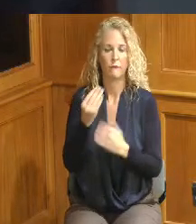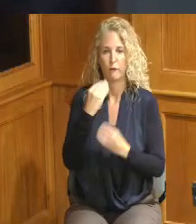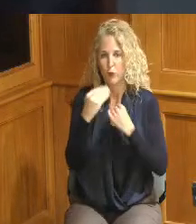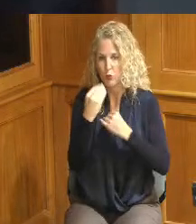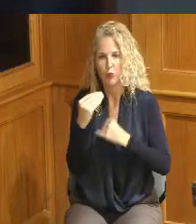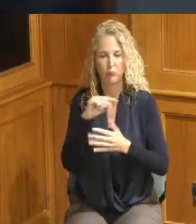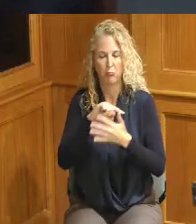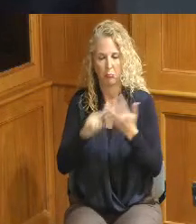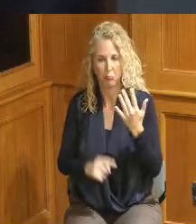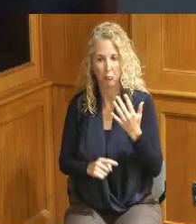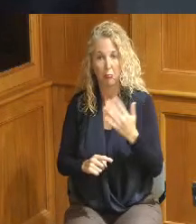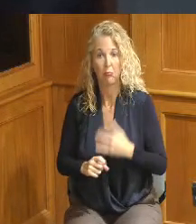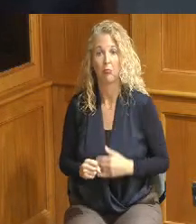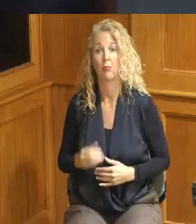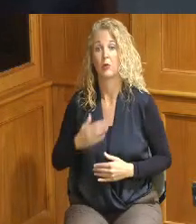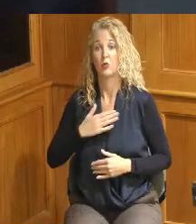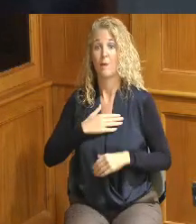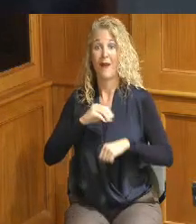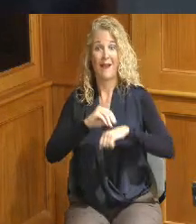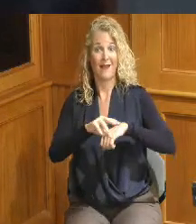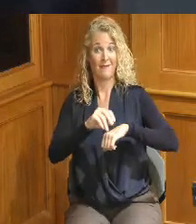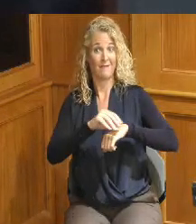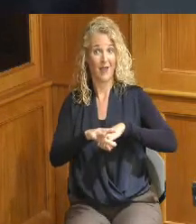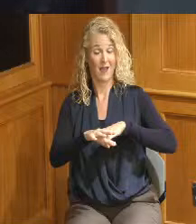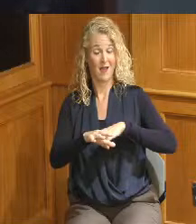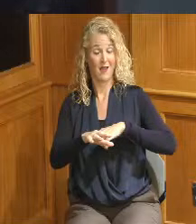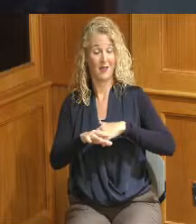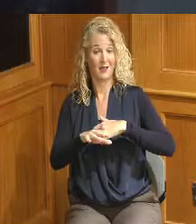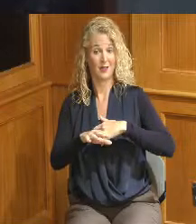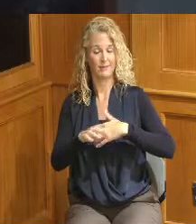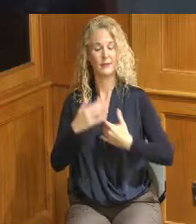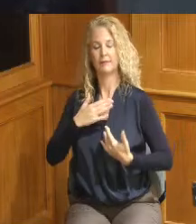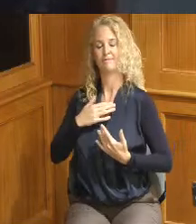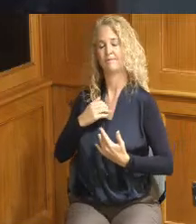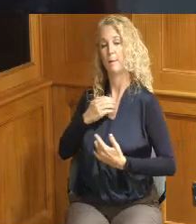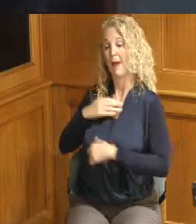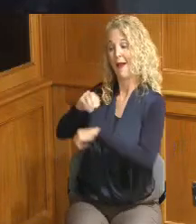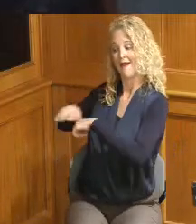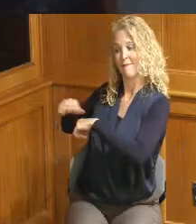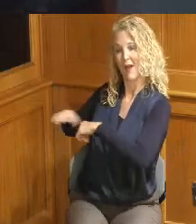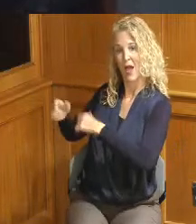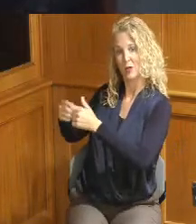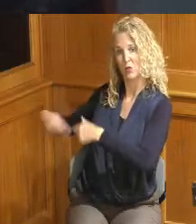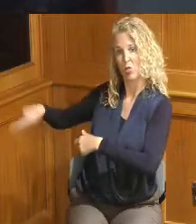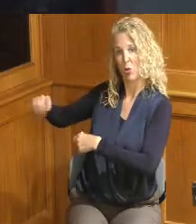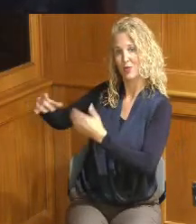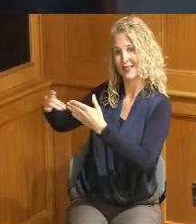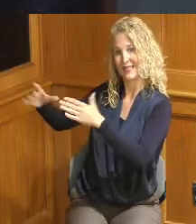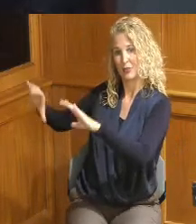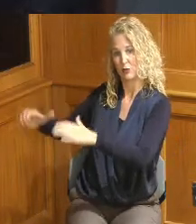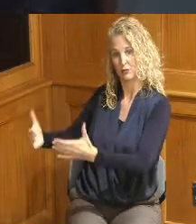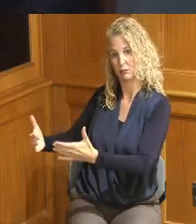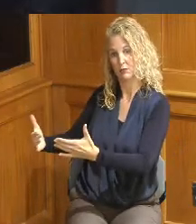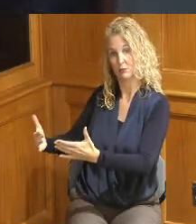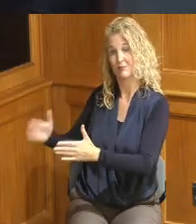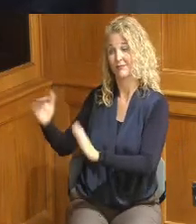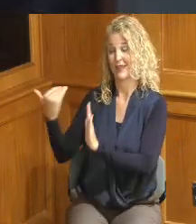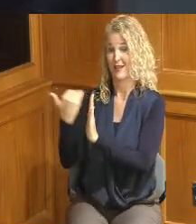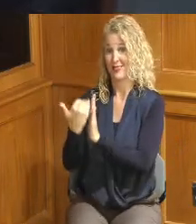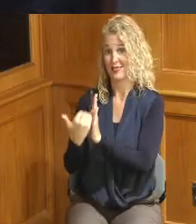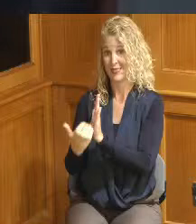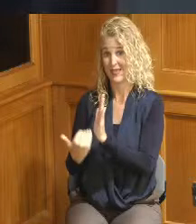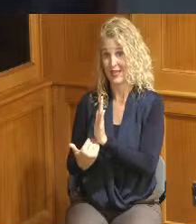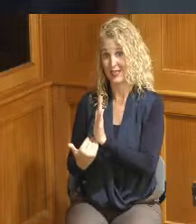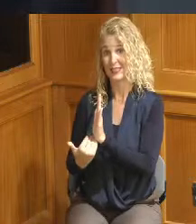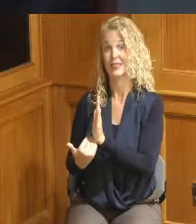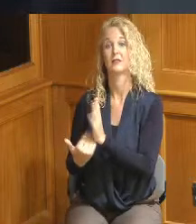the leadership of the communities impacted was that they create their list of things